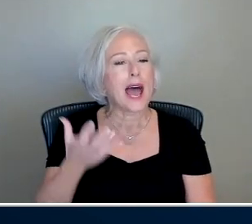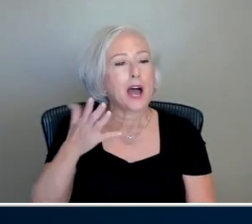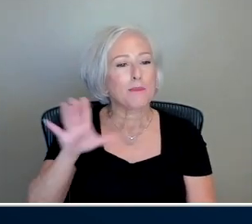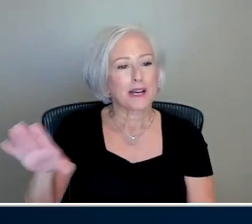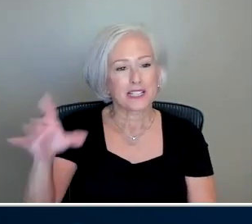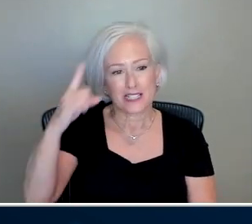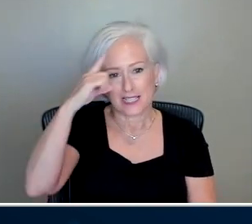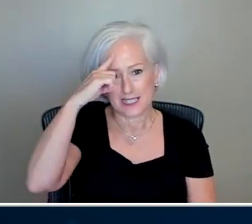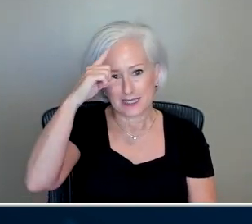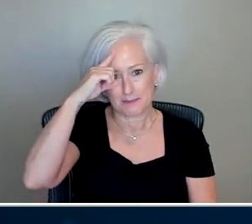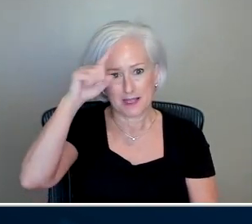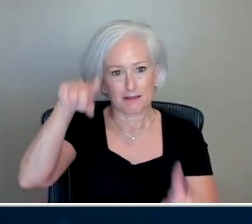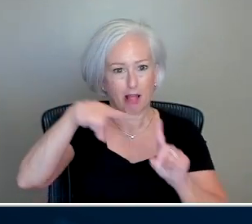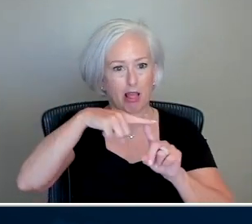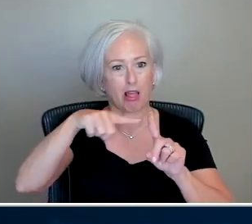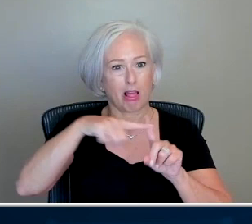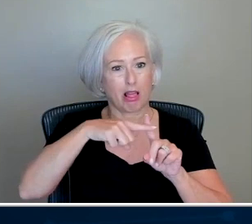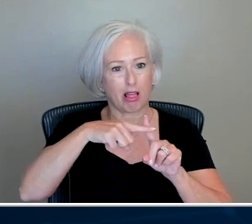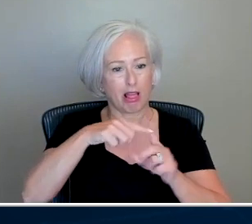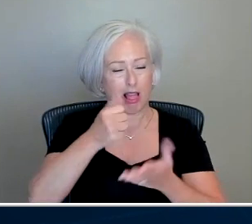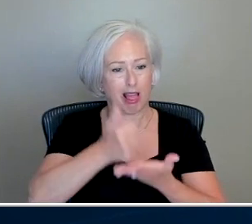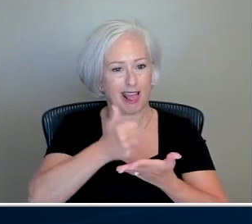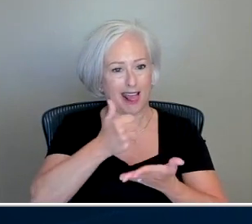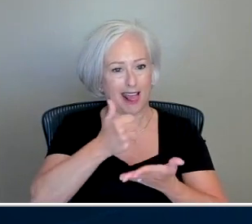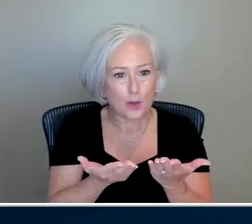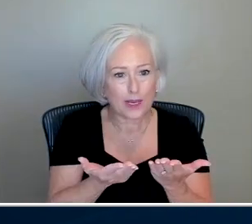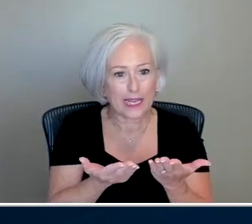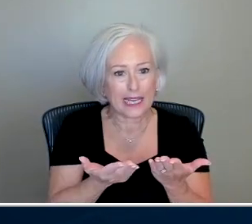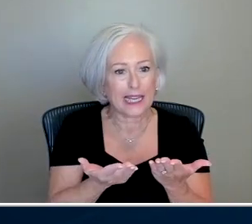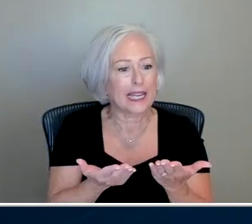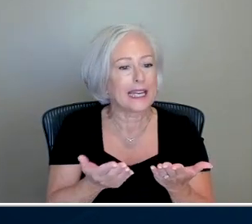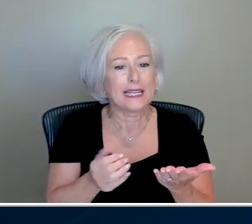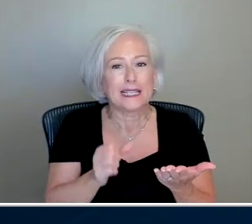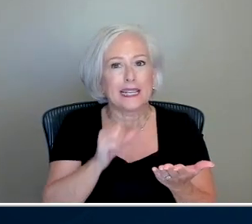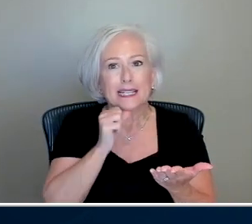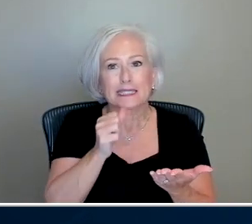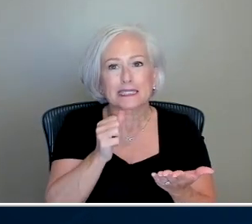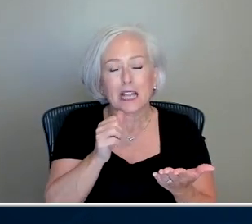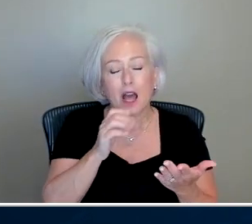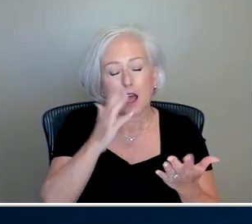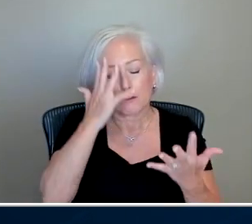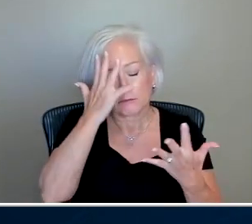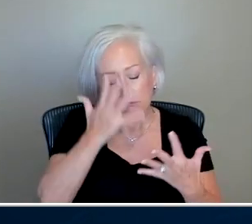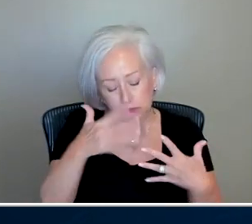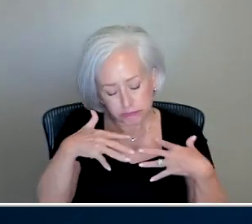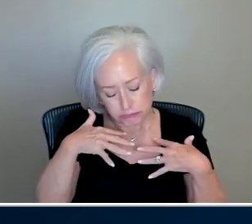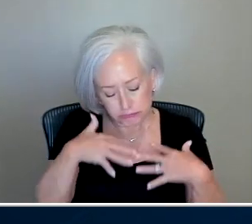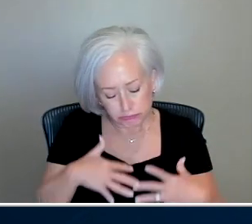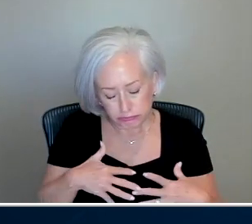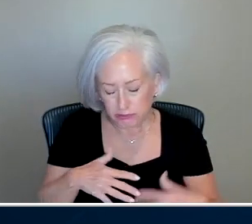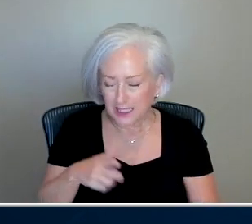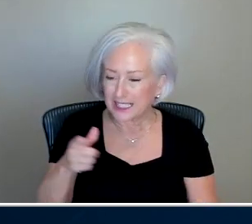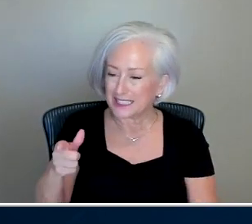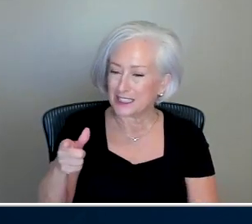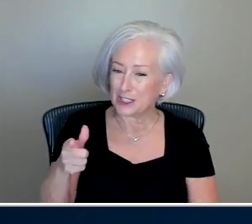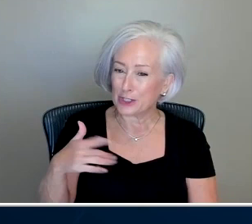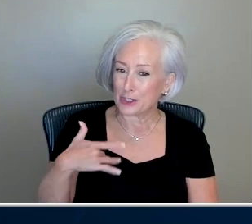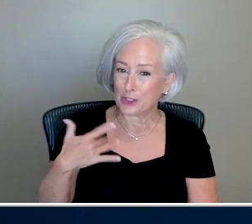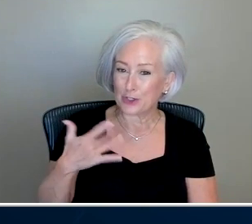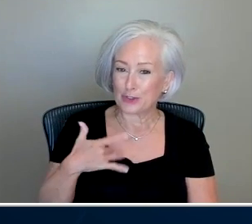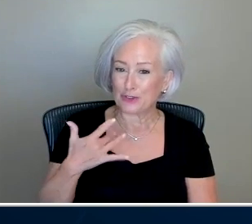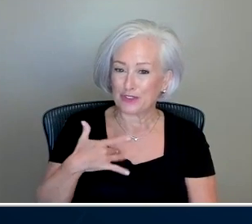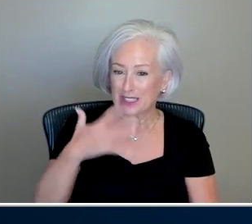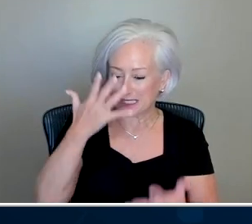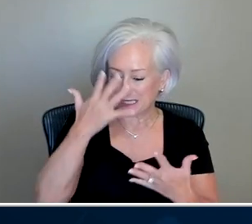from his diary, it's not a diary of despair. Gary, did you ever get the blues or get in the weeds about this? Or were you always